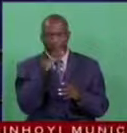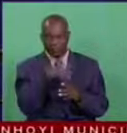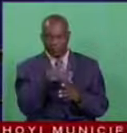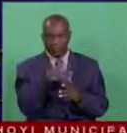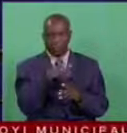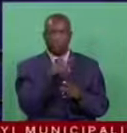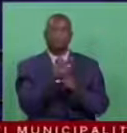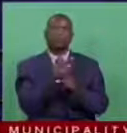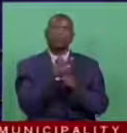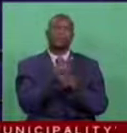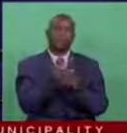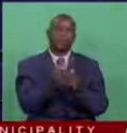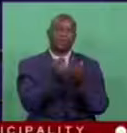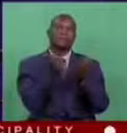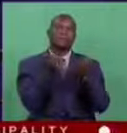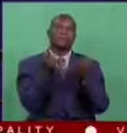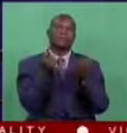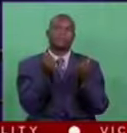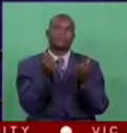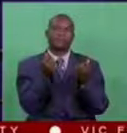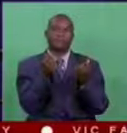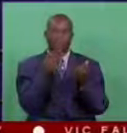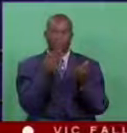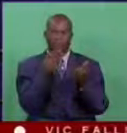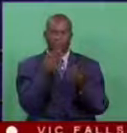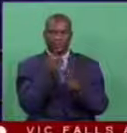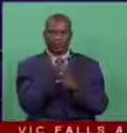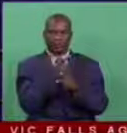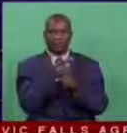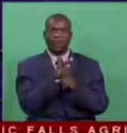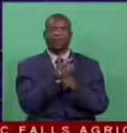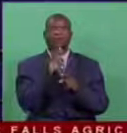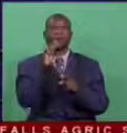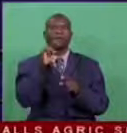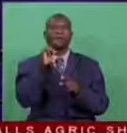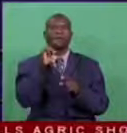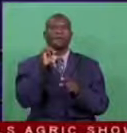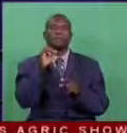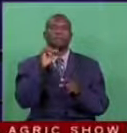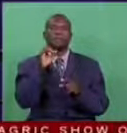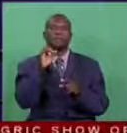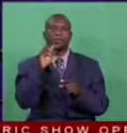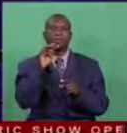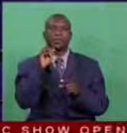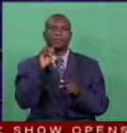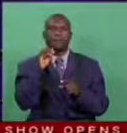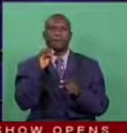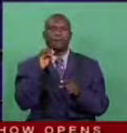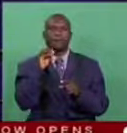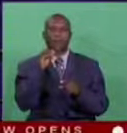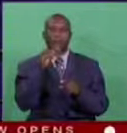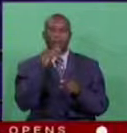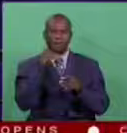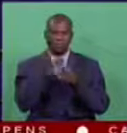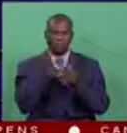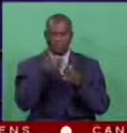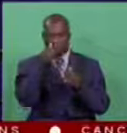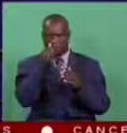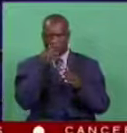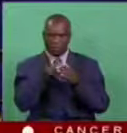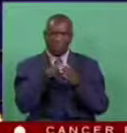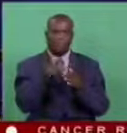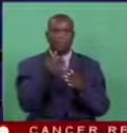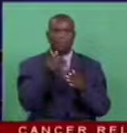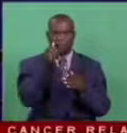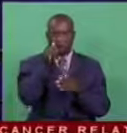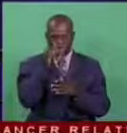that are being reported in the media from Myanmar, for example. Very, very sad, those refugees. exactly, very, very tragic. We